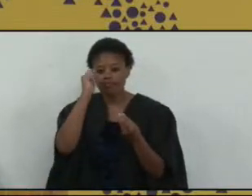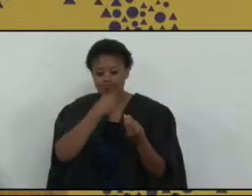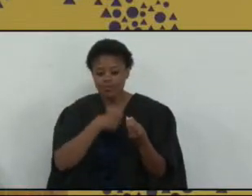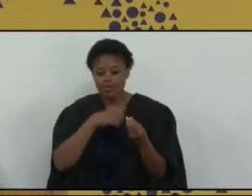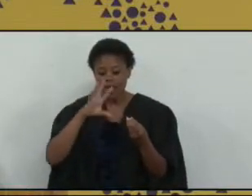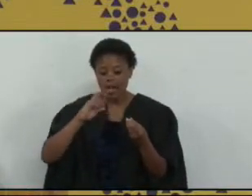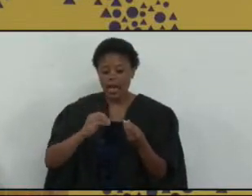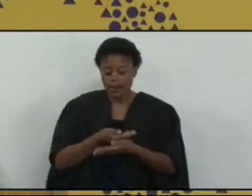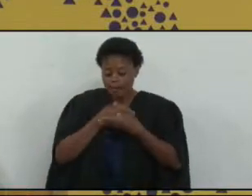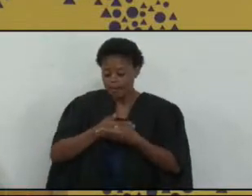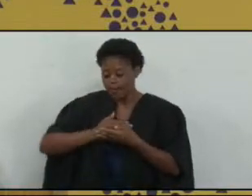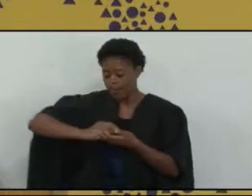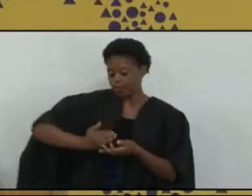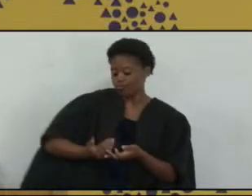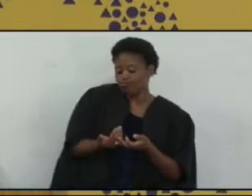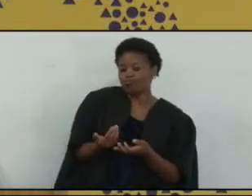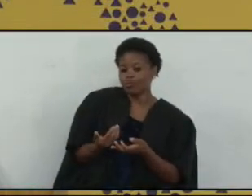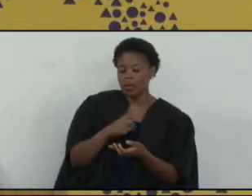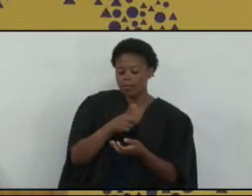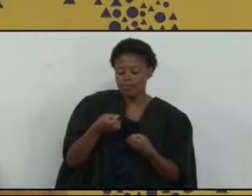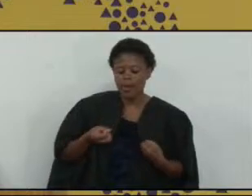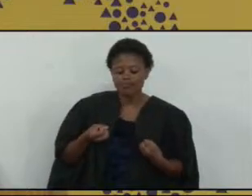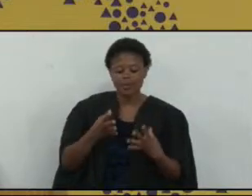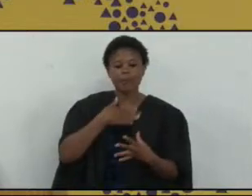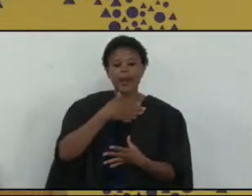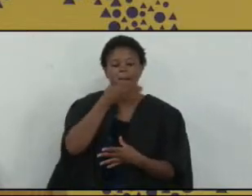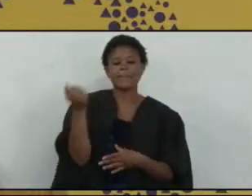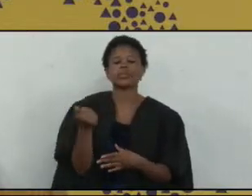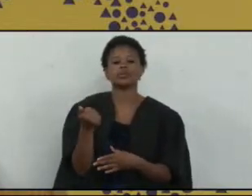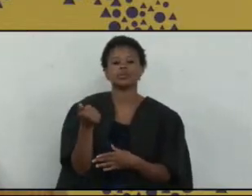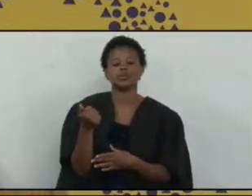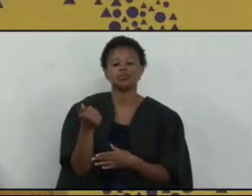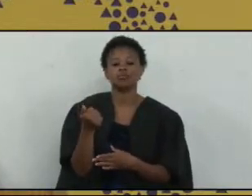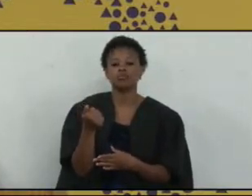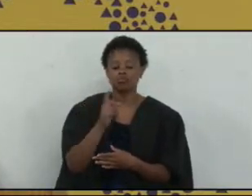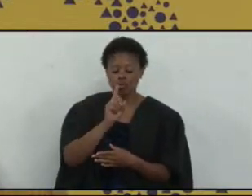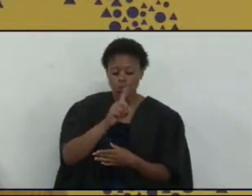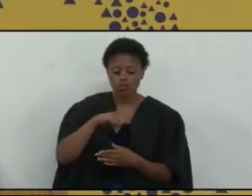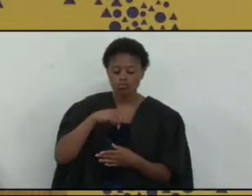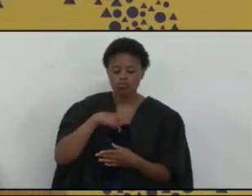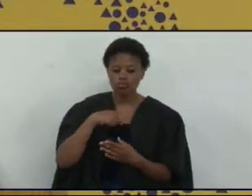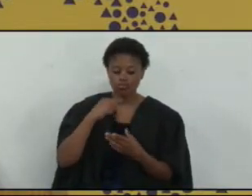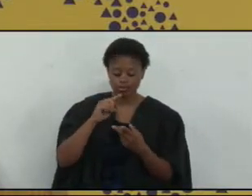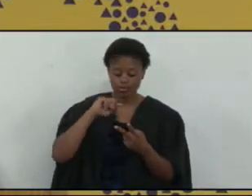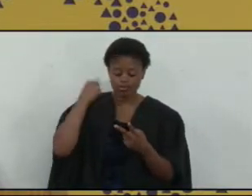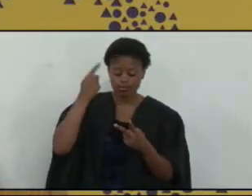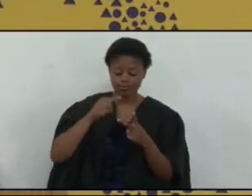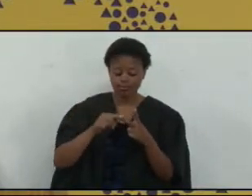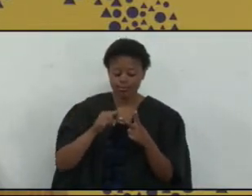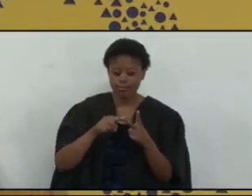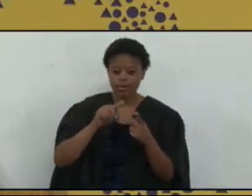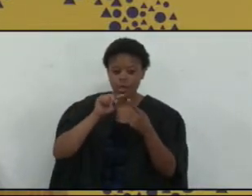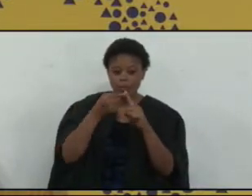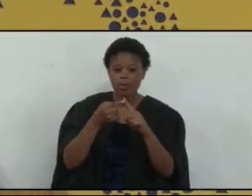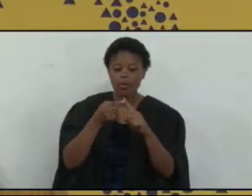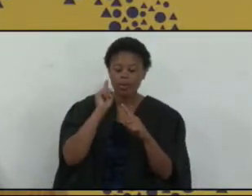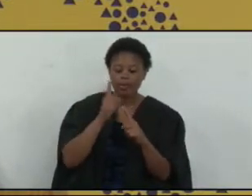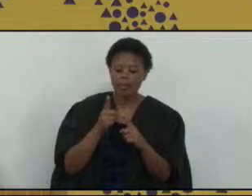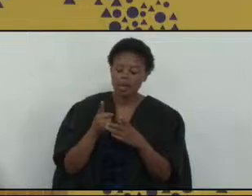my lap, but I gave it my best shot. And that is what brings me to the next point. You've got to put in the